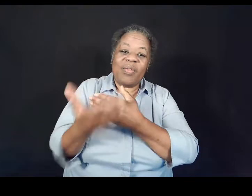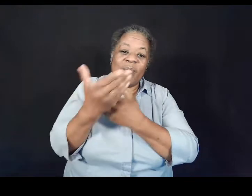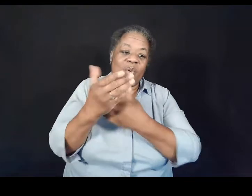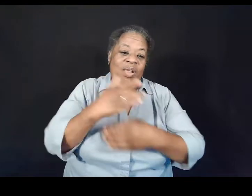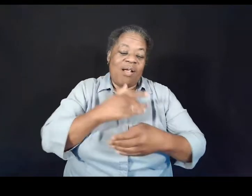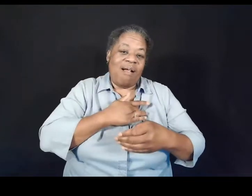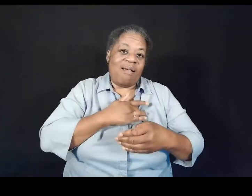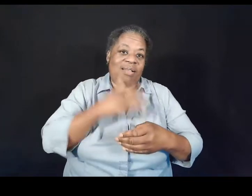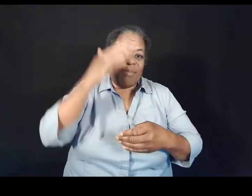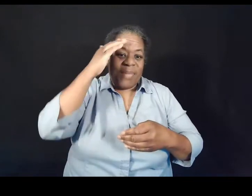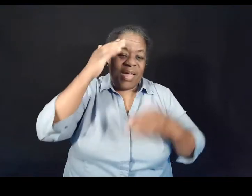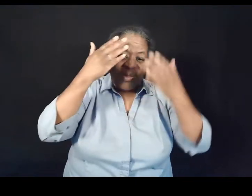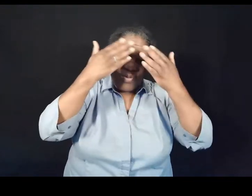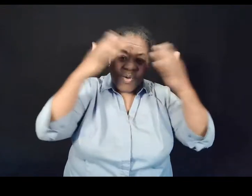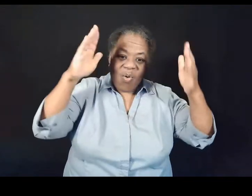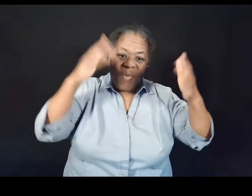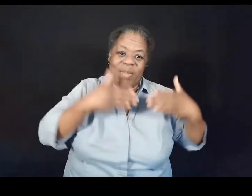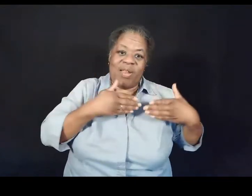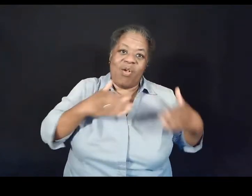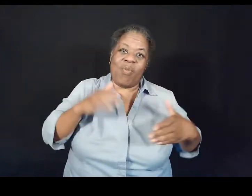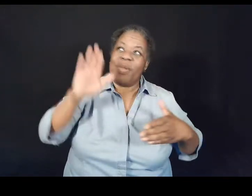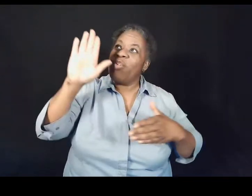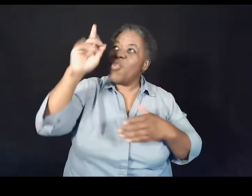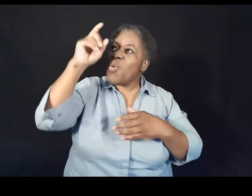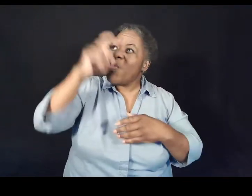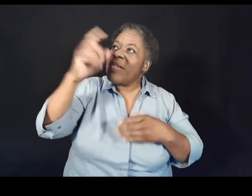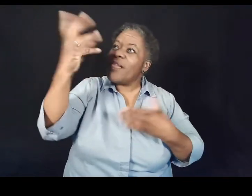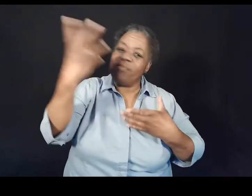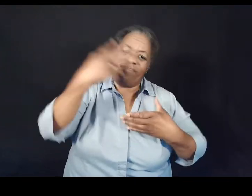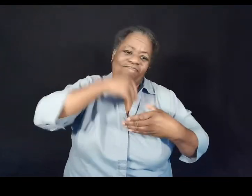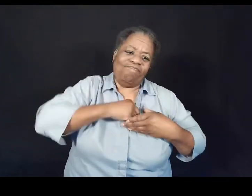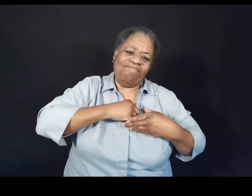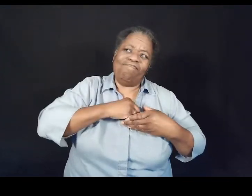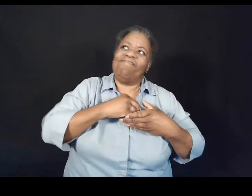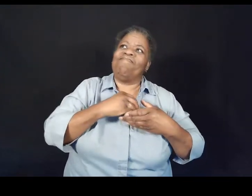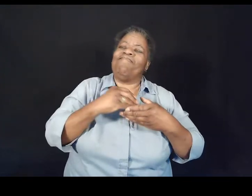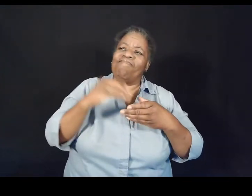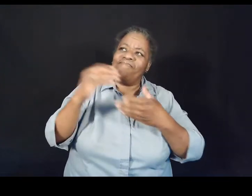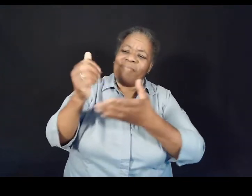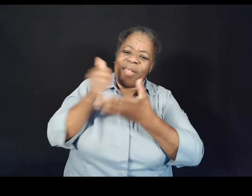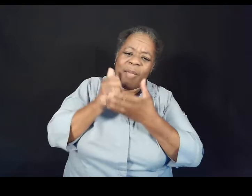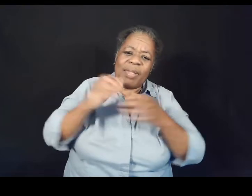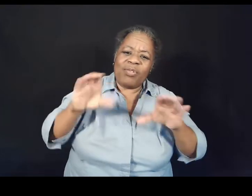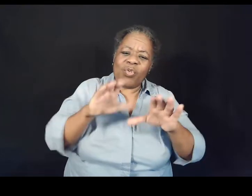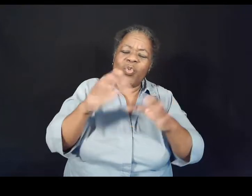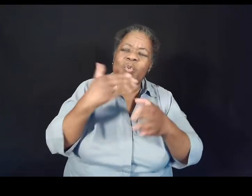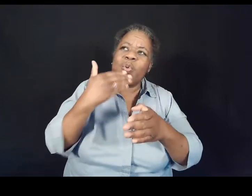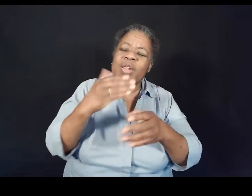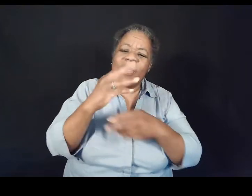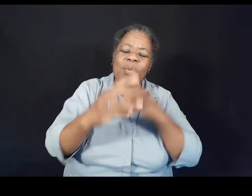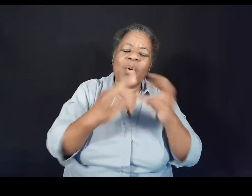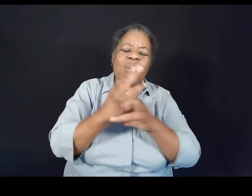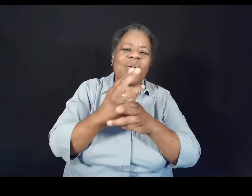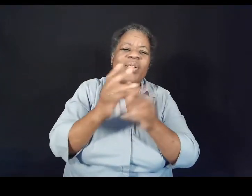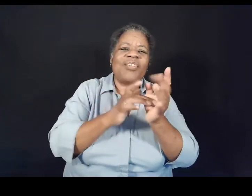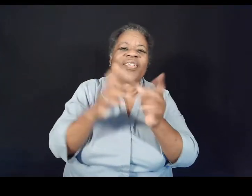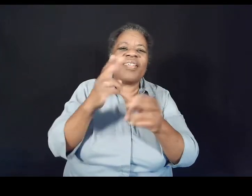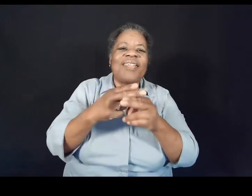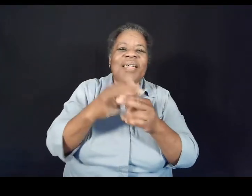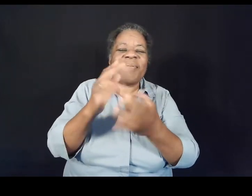you'd fill them with your wisdom and equip us to do more good in the world. In Jesus' name, amen.